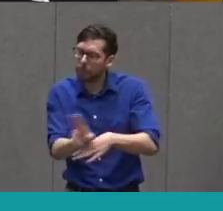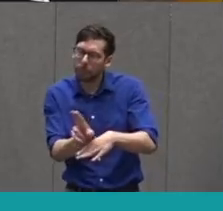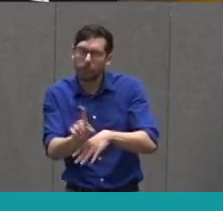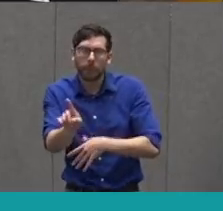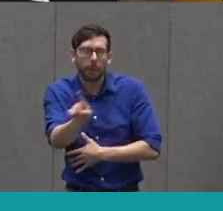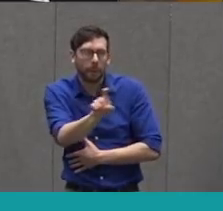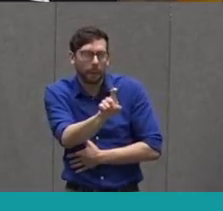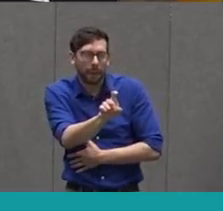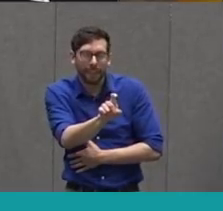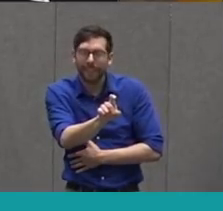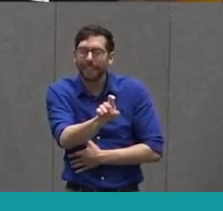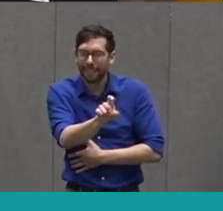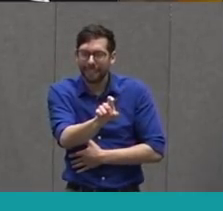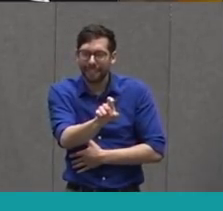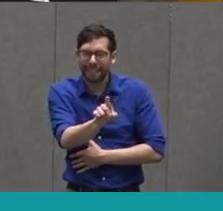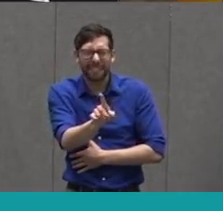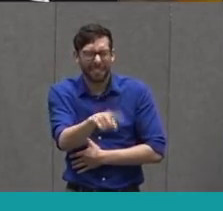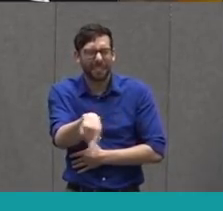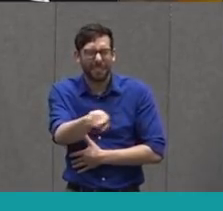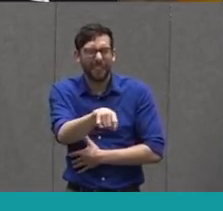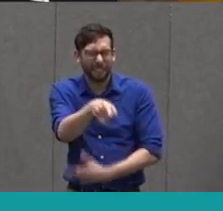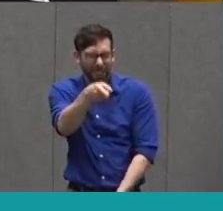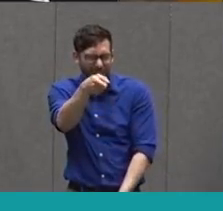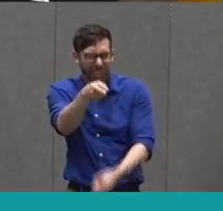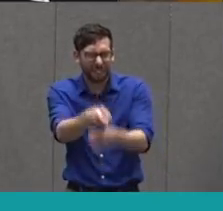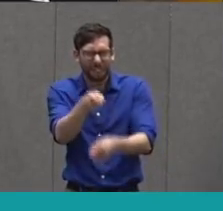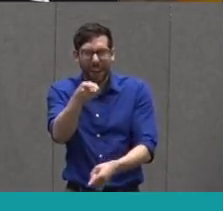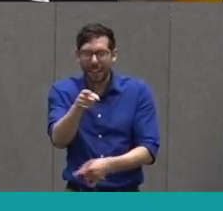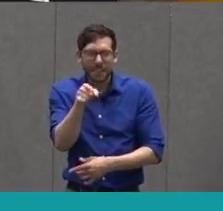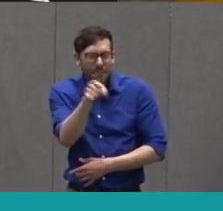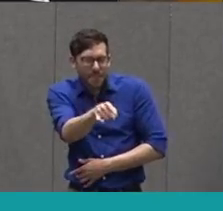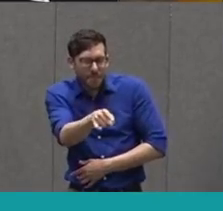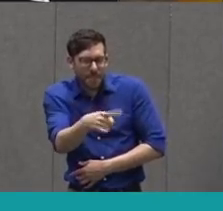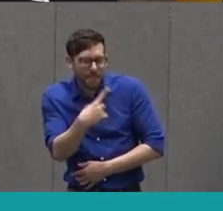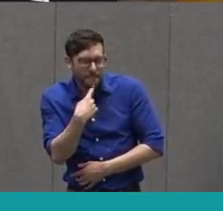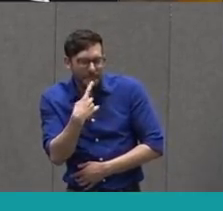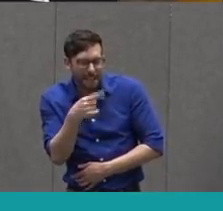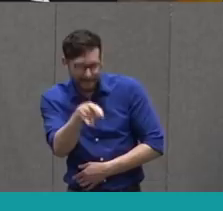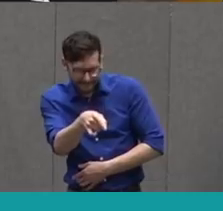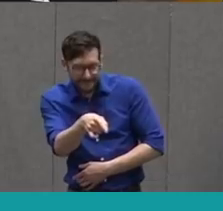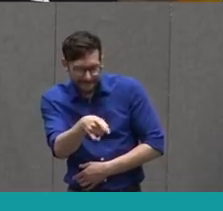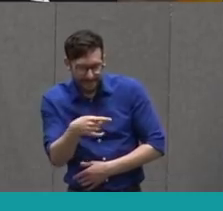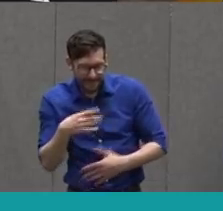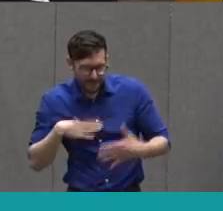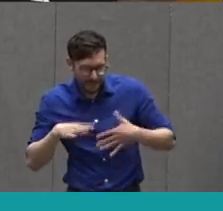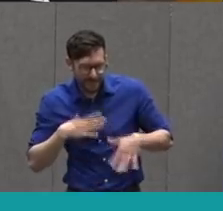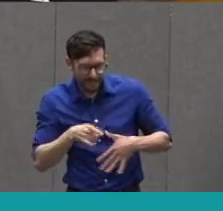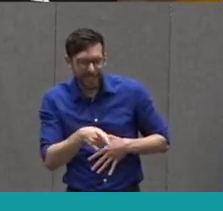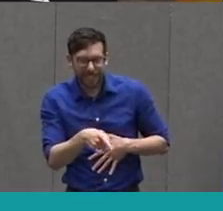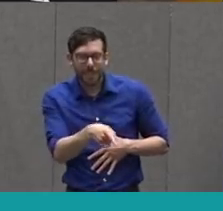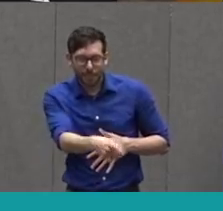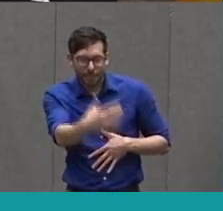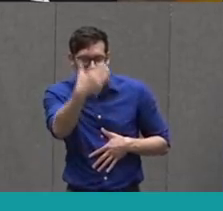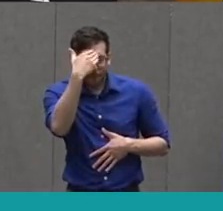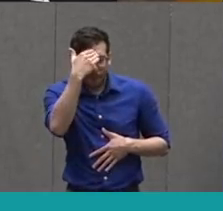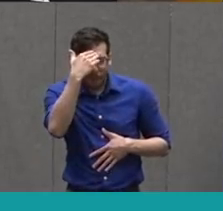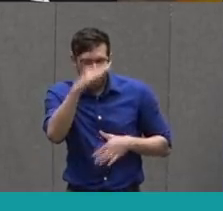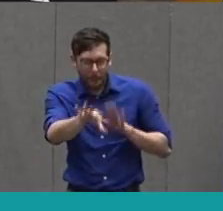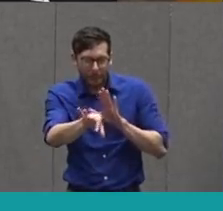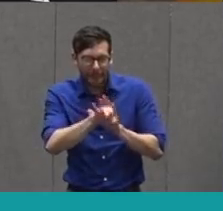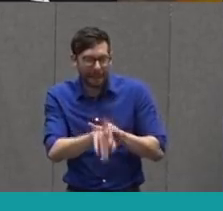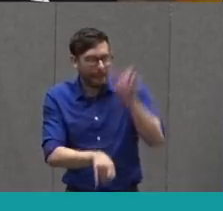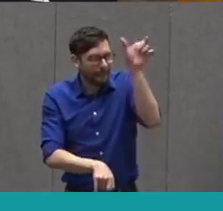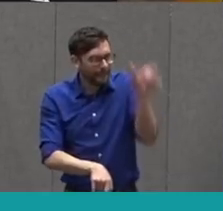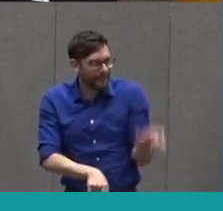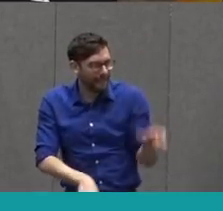Oh, you guys have it so correct over there in the red. You know that it is going to be affecting that H column